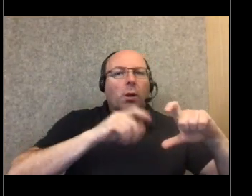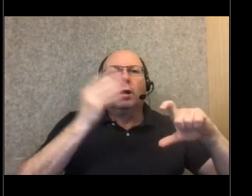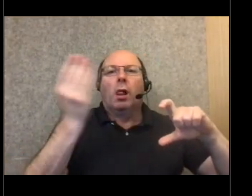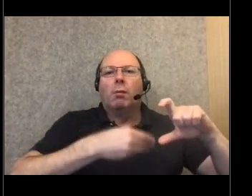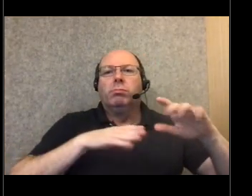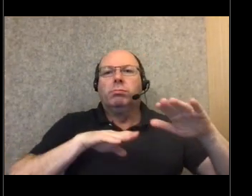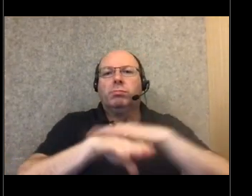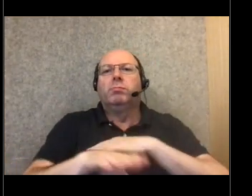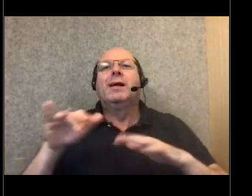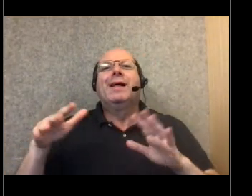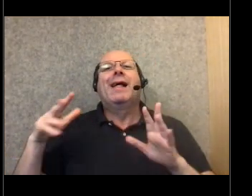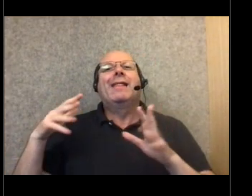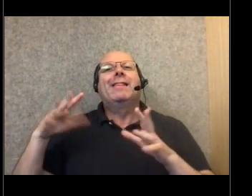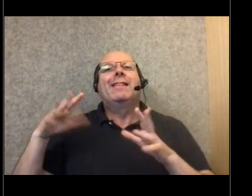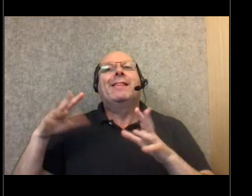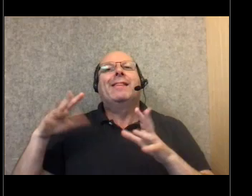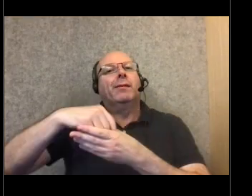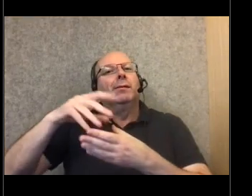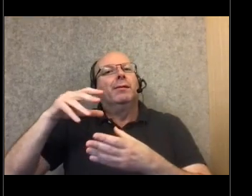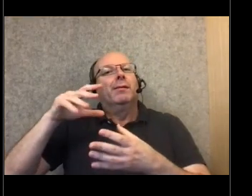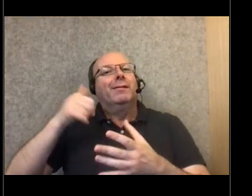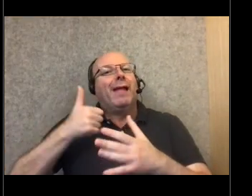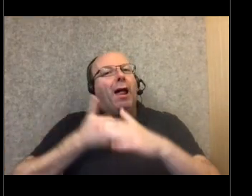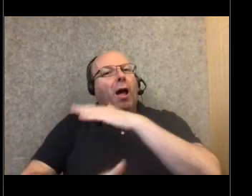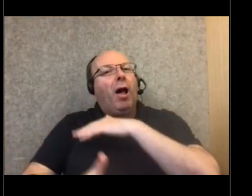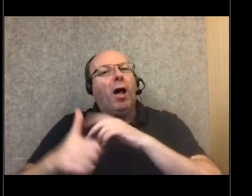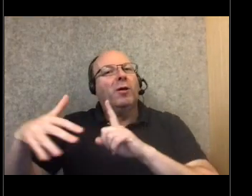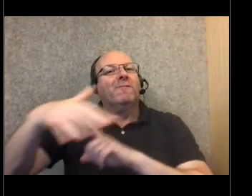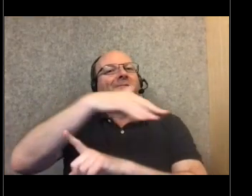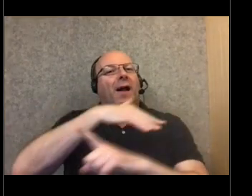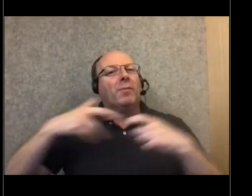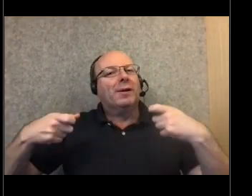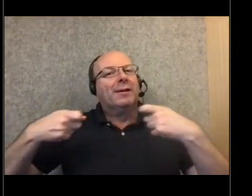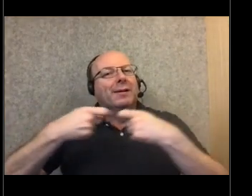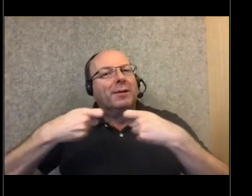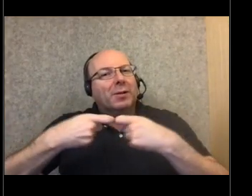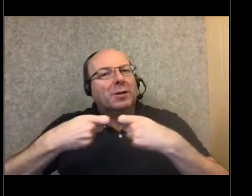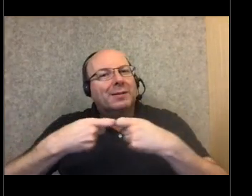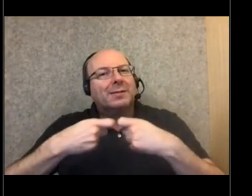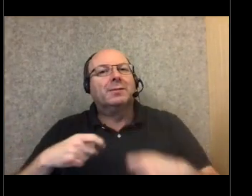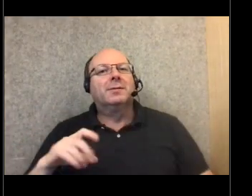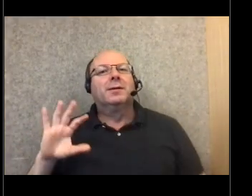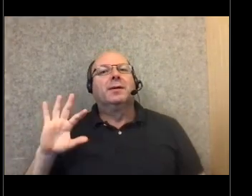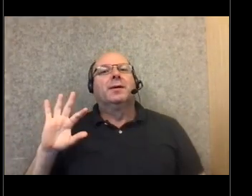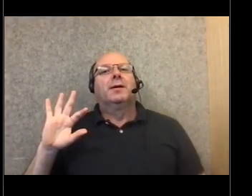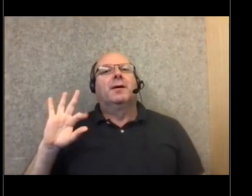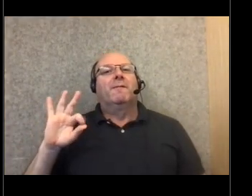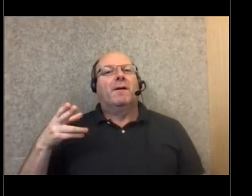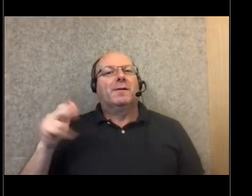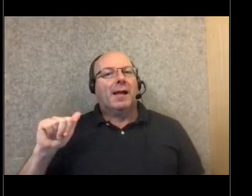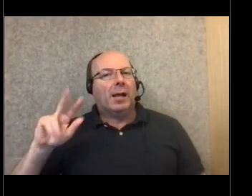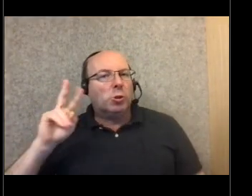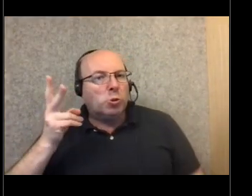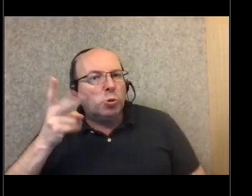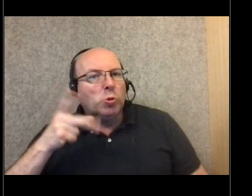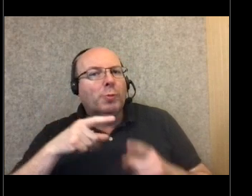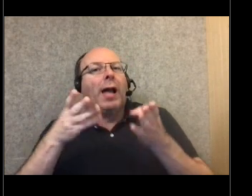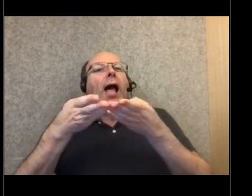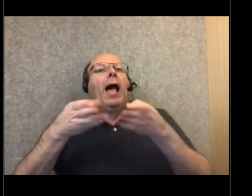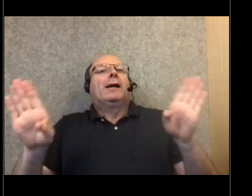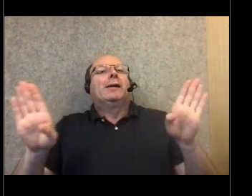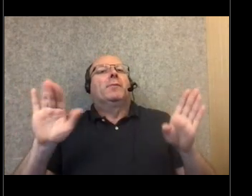controls within the covered dwelling unit. The Fair Housing Act requirement 2 covers the public use and common use